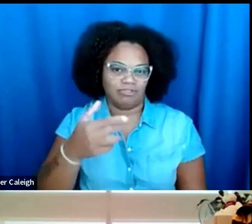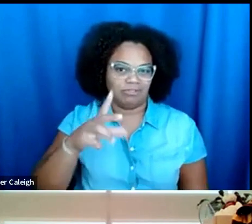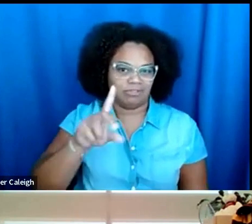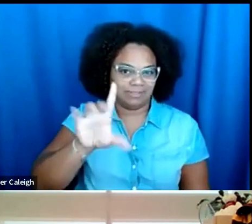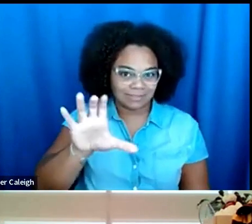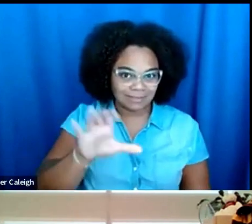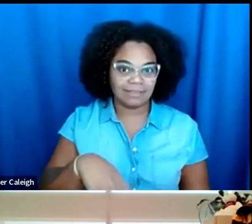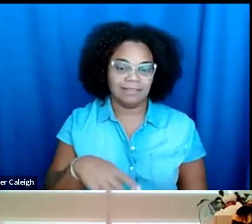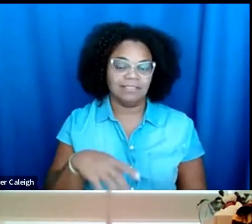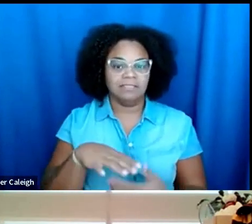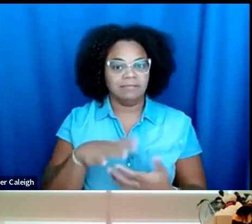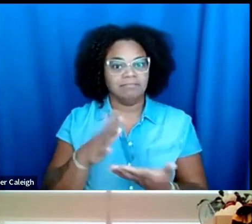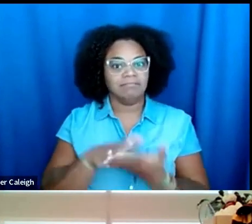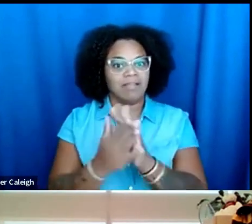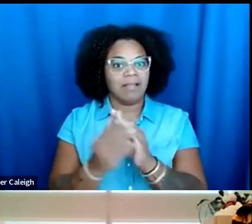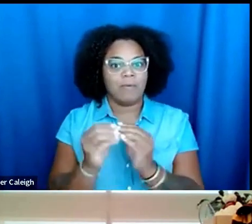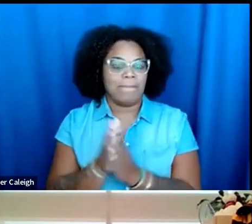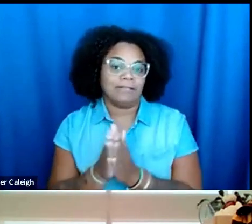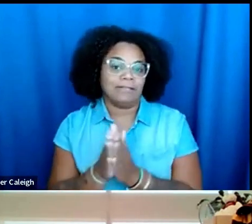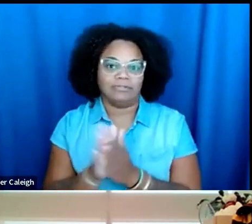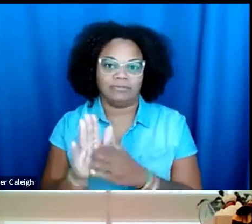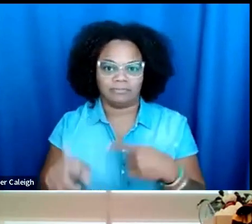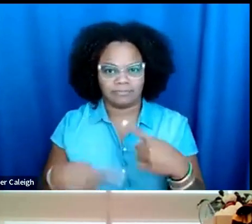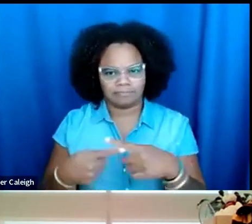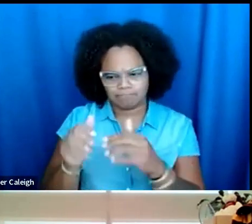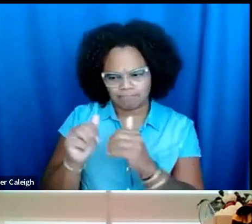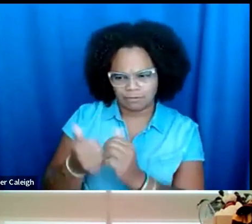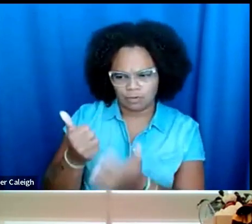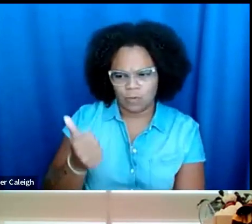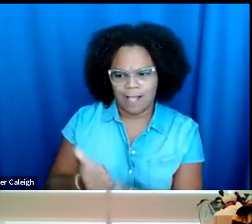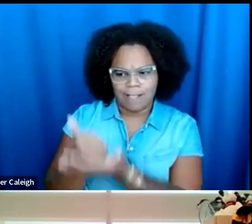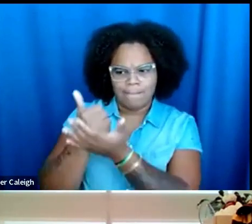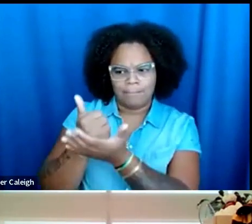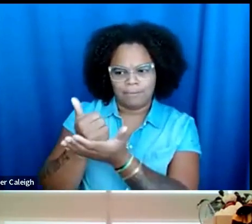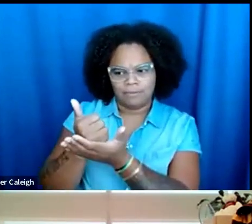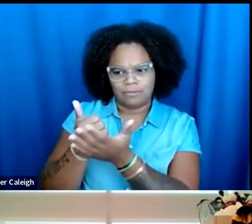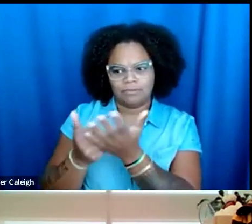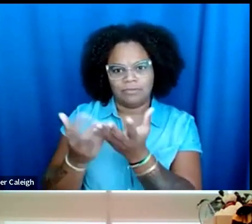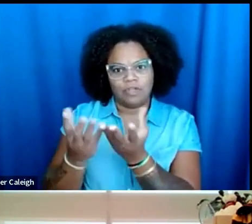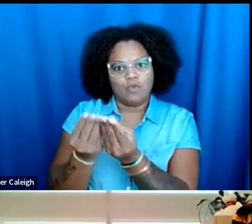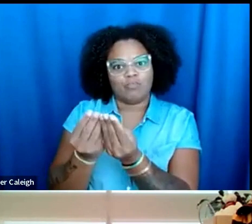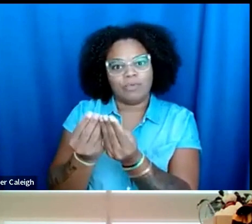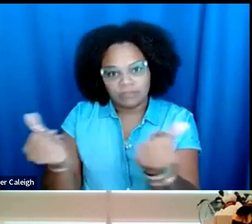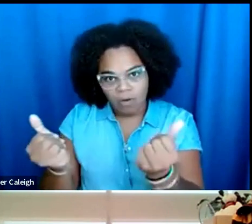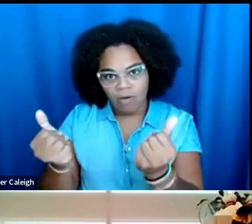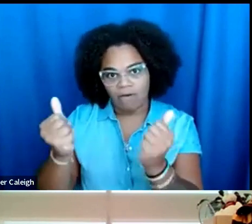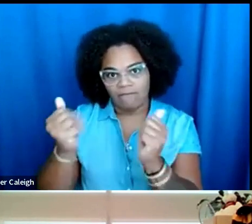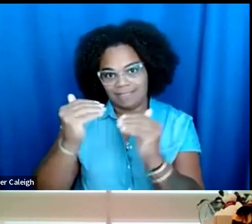am passionate about helping to resolve health disparities now.